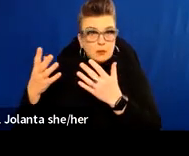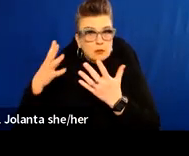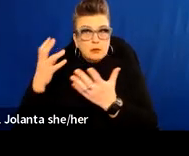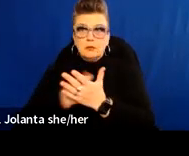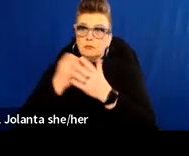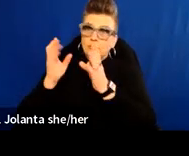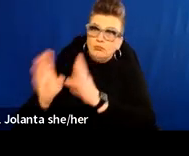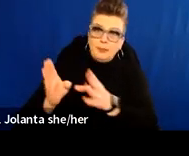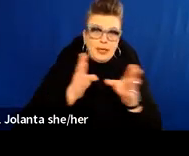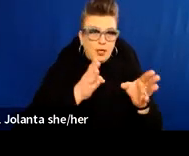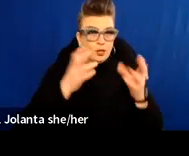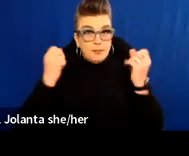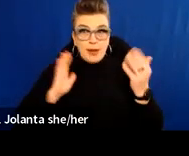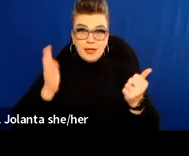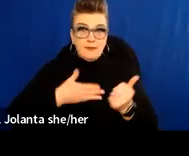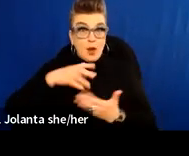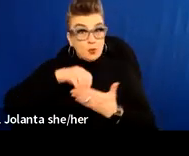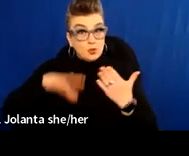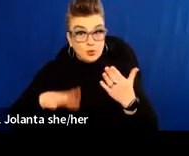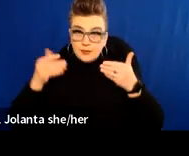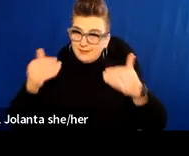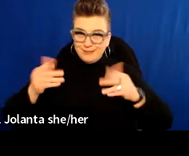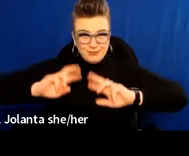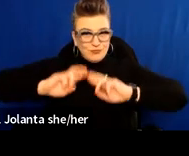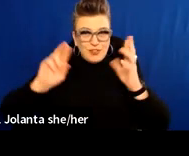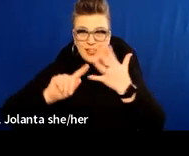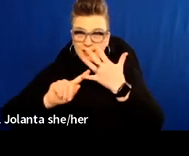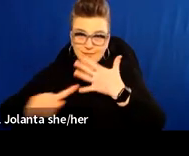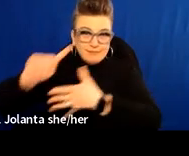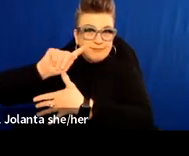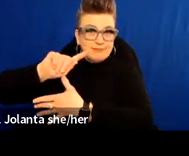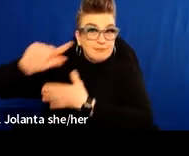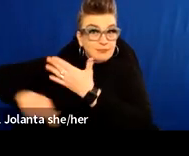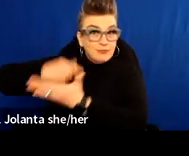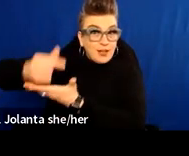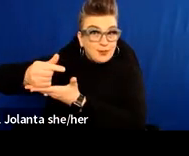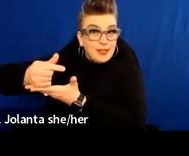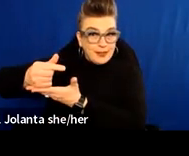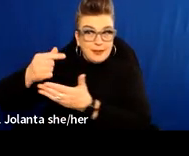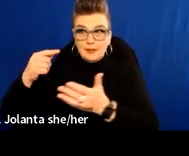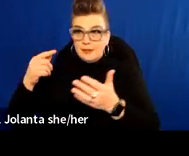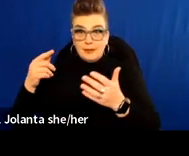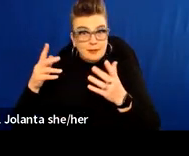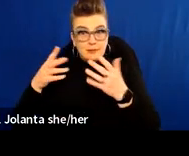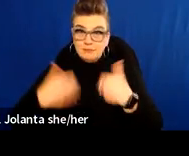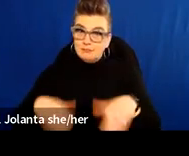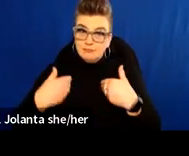many of our students to graduate from the boston public schools um with the very competitive seal of bi-literacy